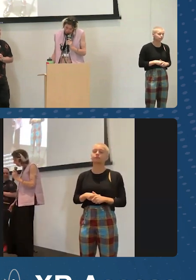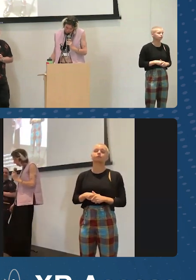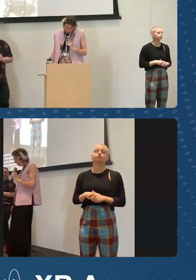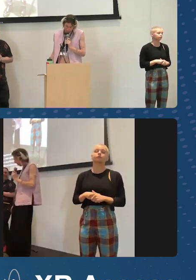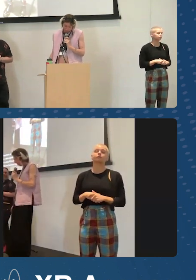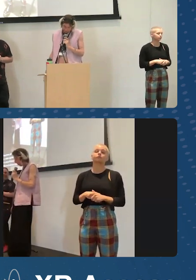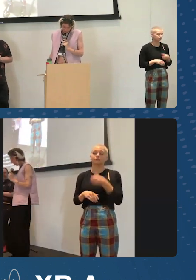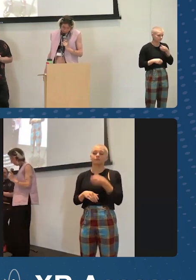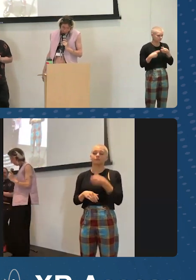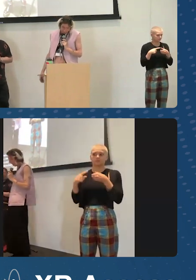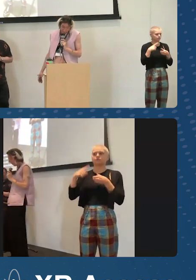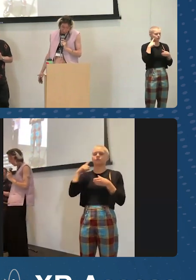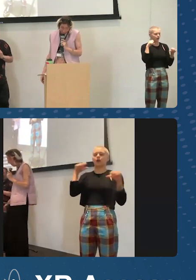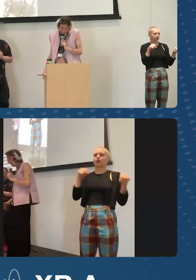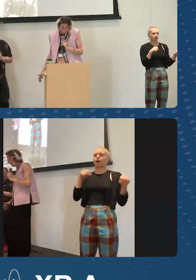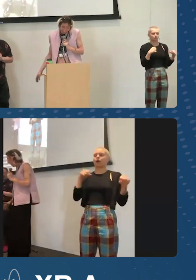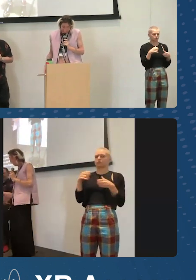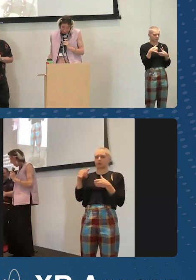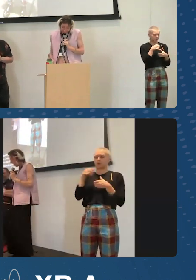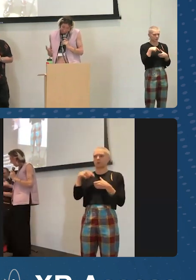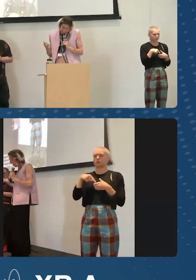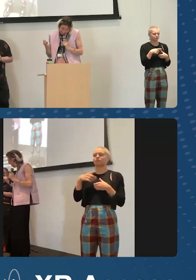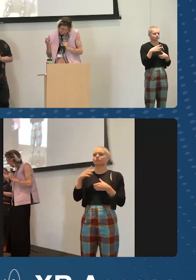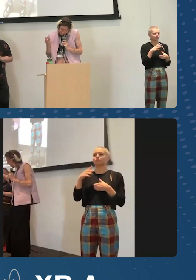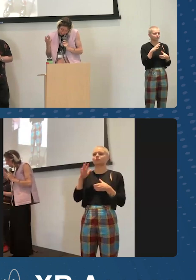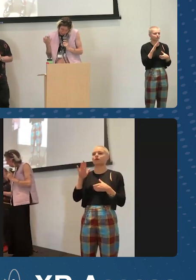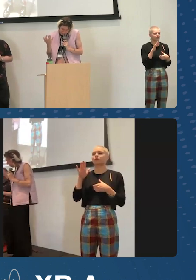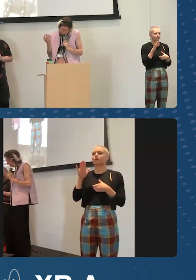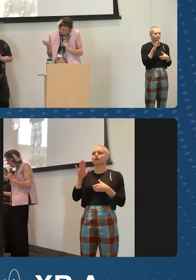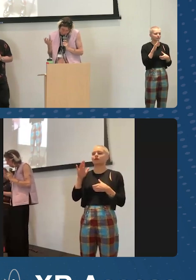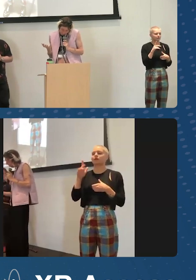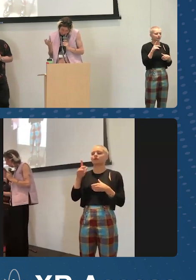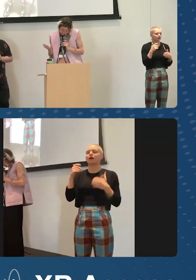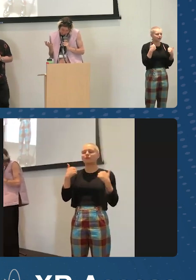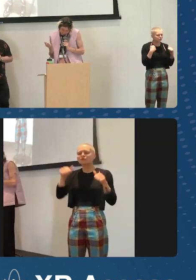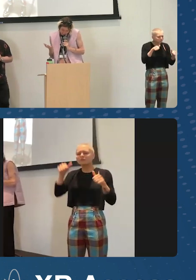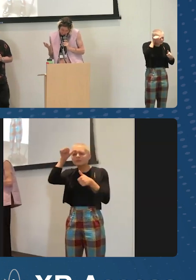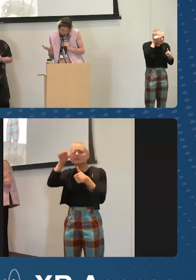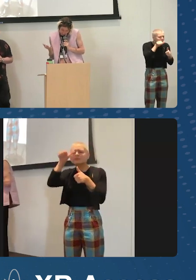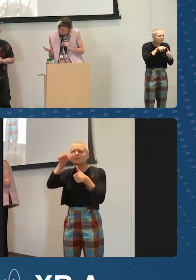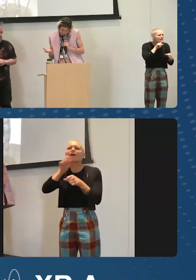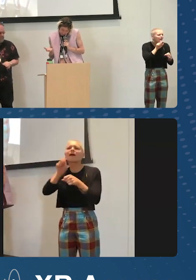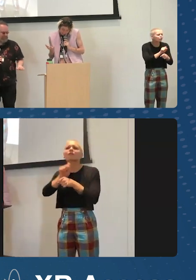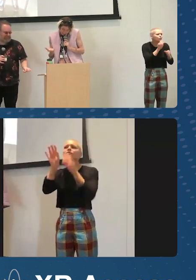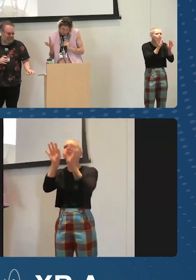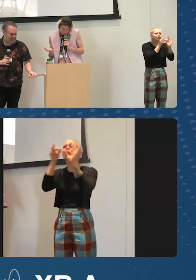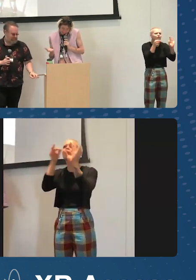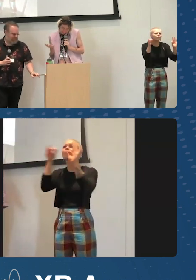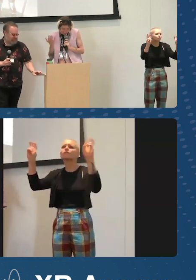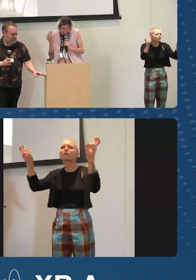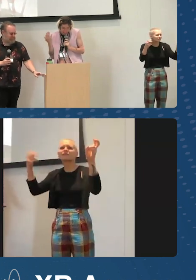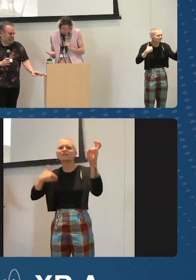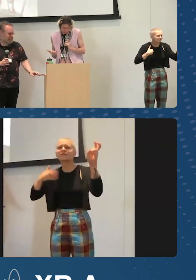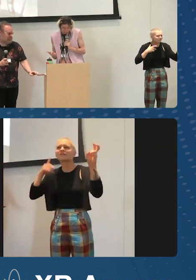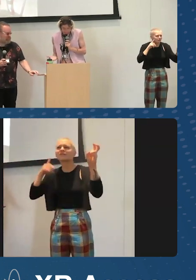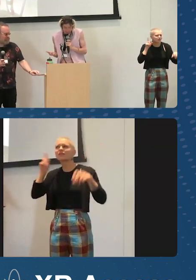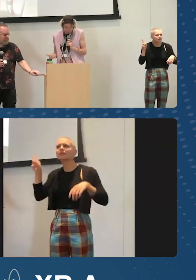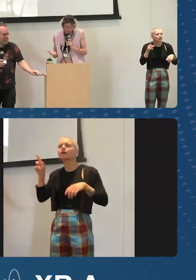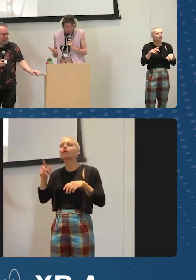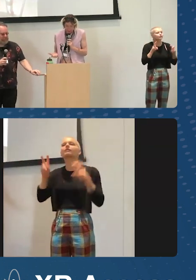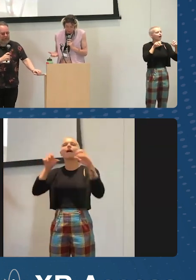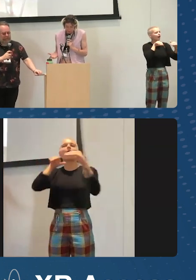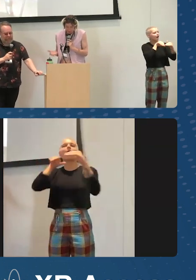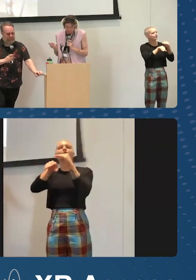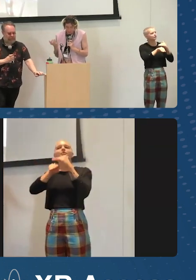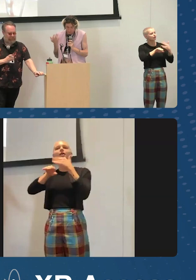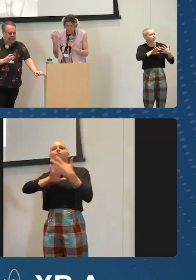like, whoa. Yeah. Like I'm trying to remember what the actual phrase was. It's like access intimacy,